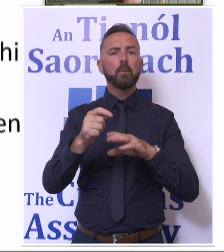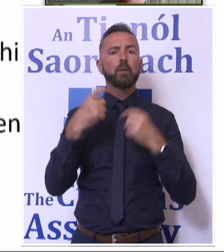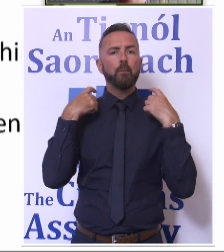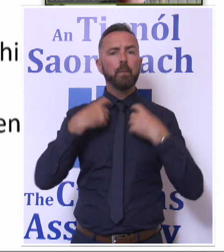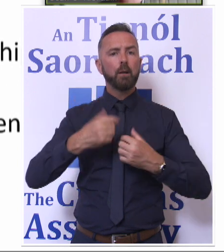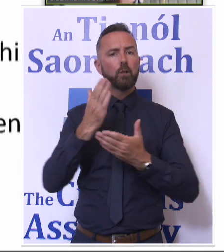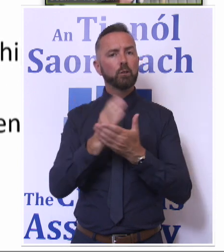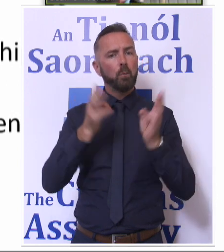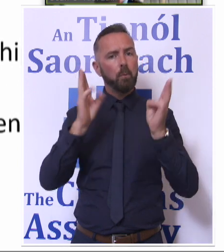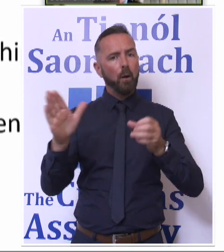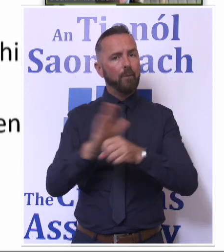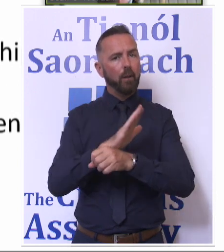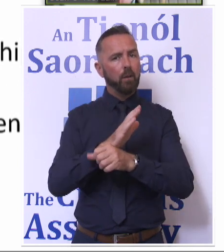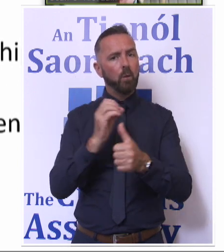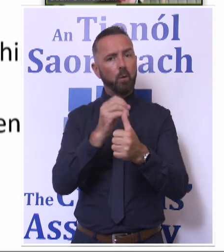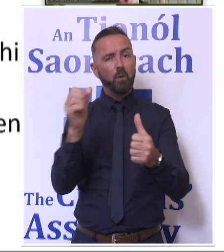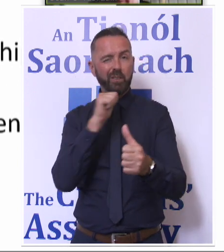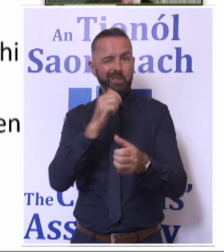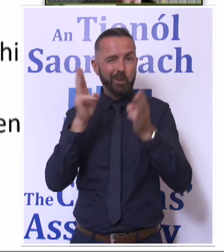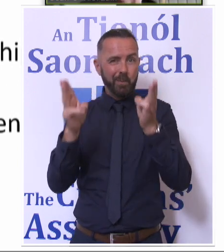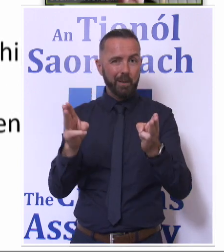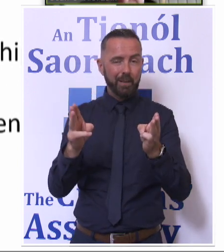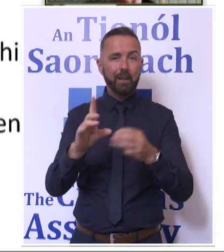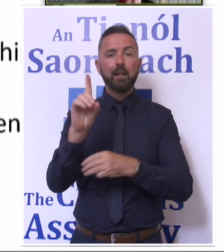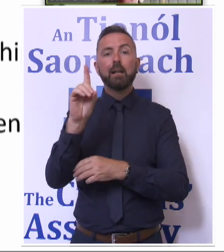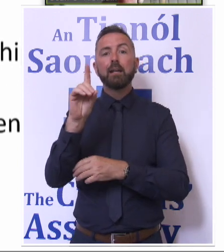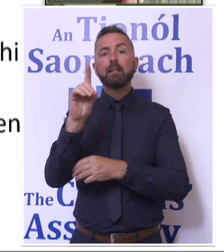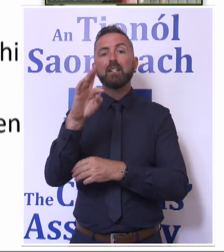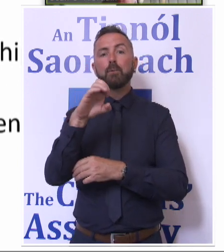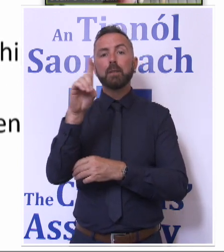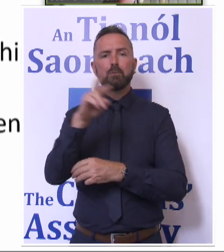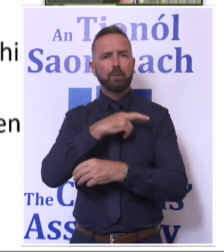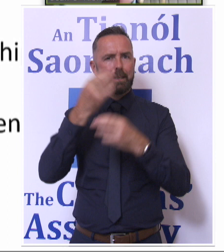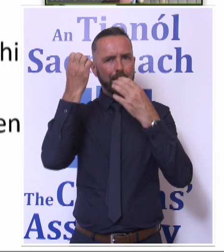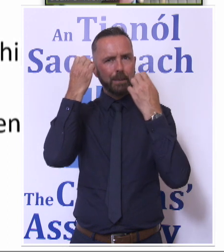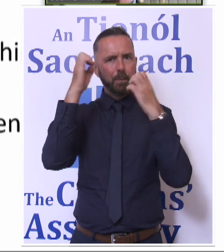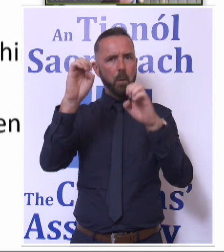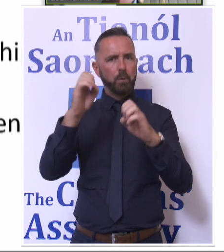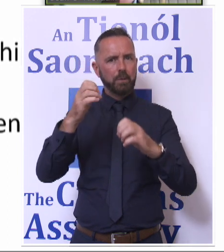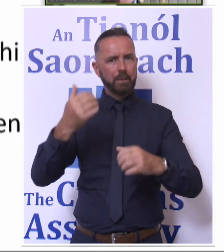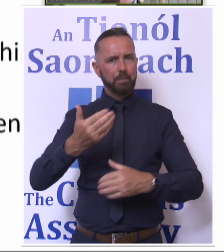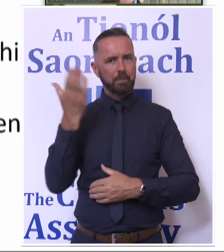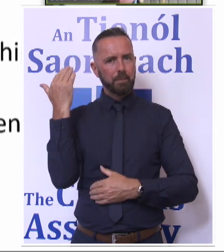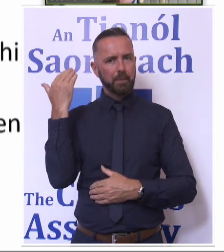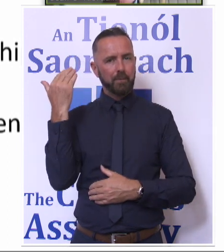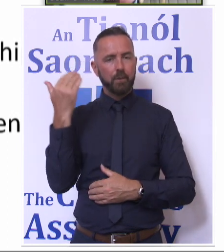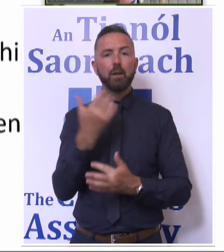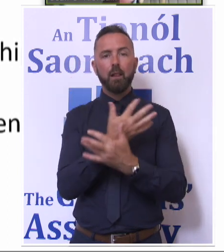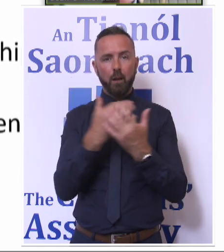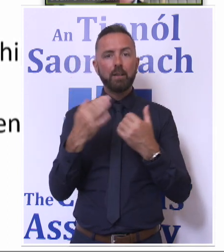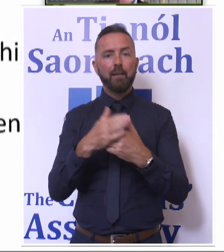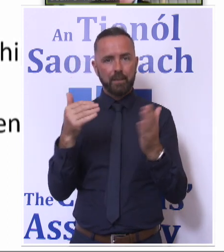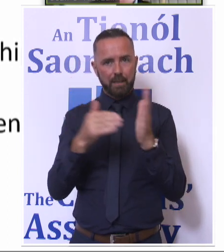are powerful, others are less so. And again, Dermot has really exposed that very clearly. Many do have executive functions, but